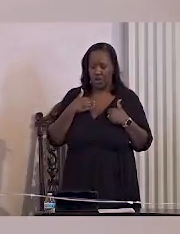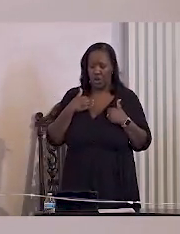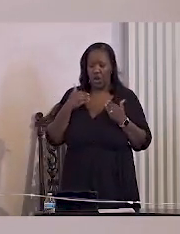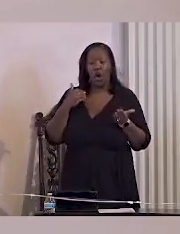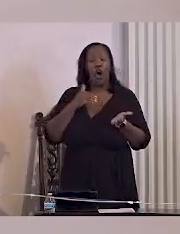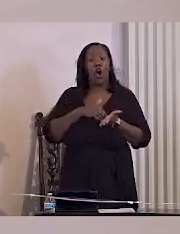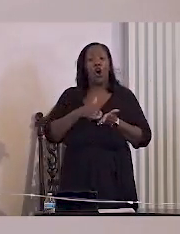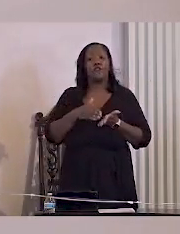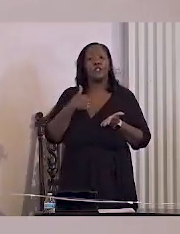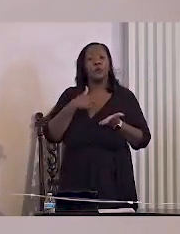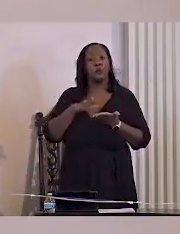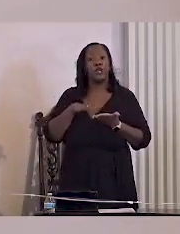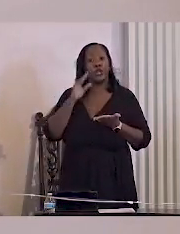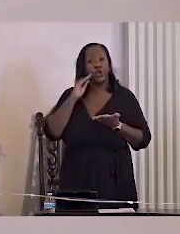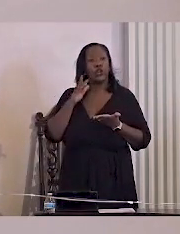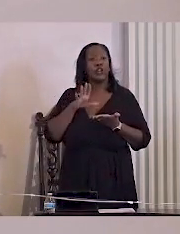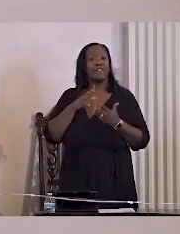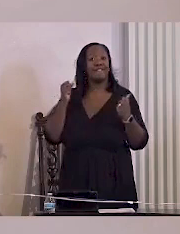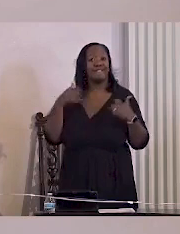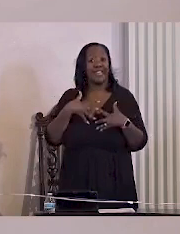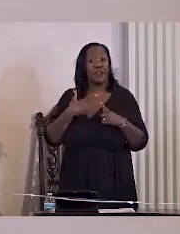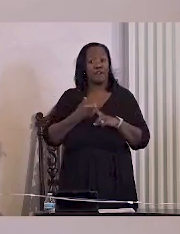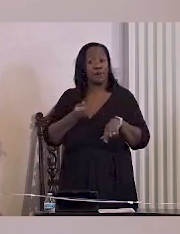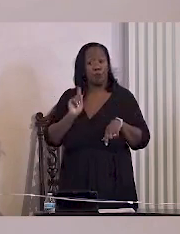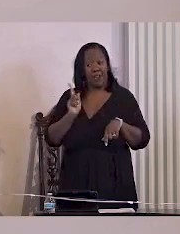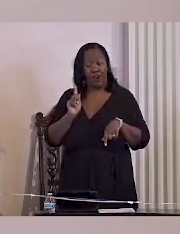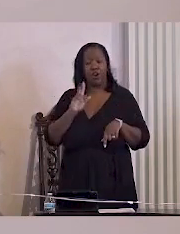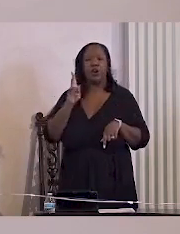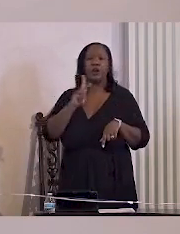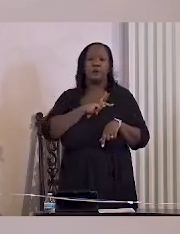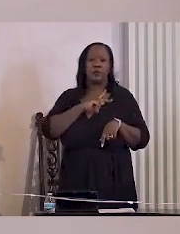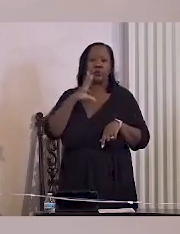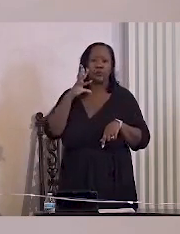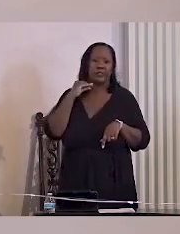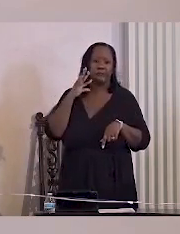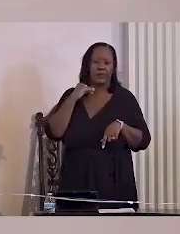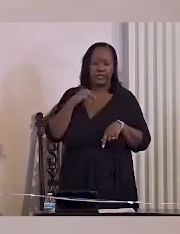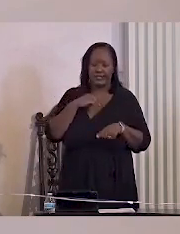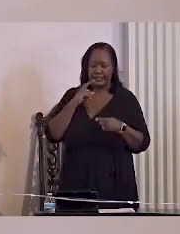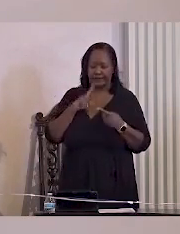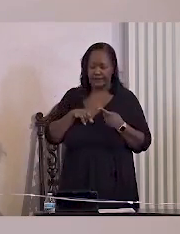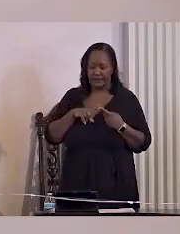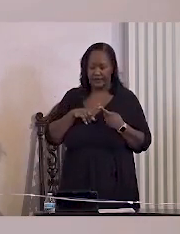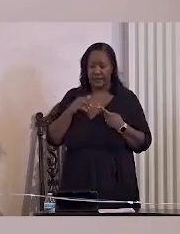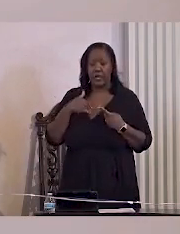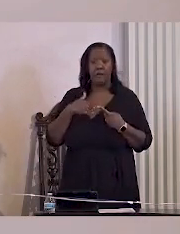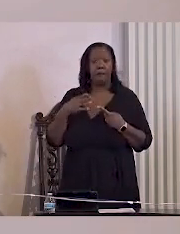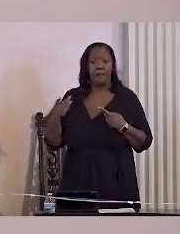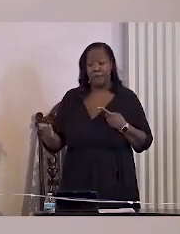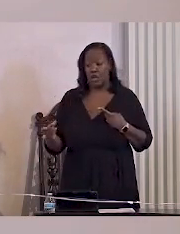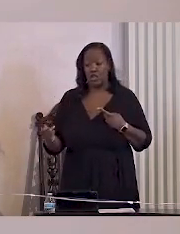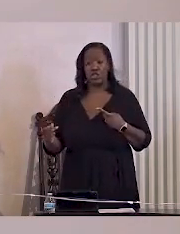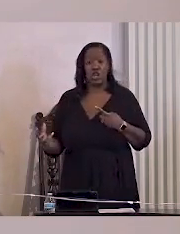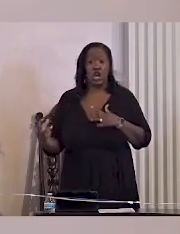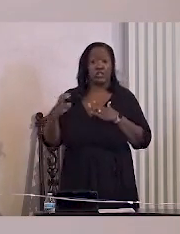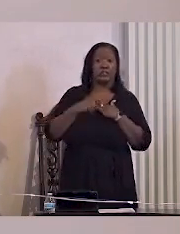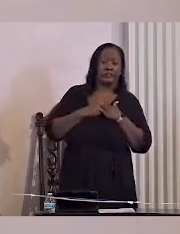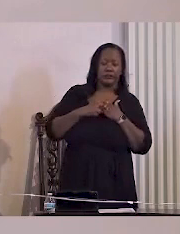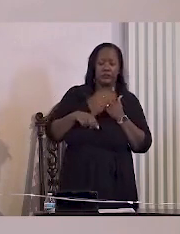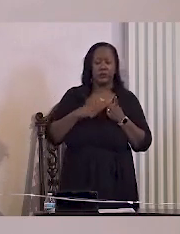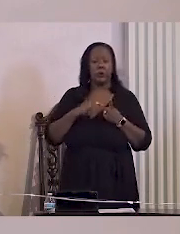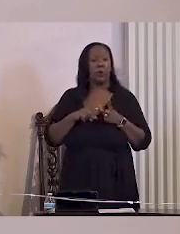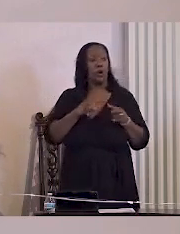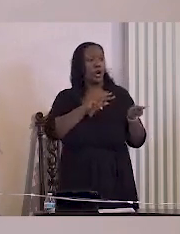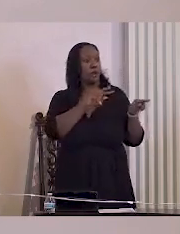we very often learn fear through personal experiences, such as being attacked by an aggressive dog or observing